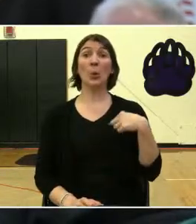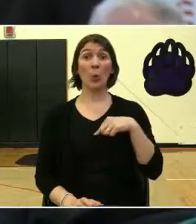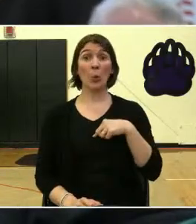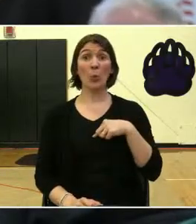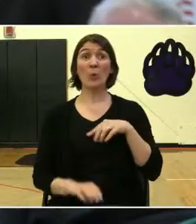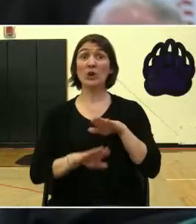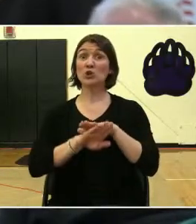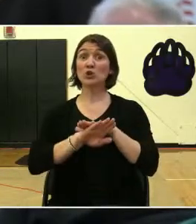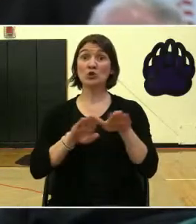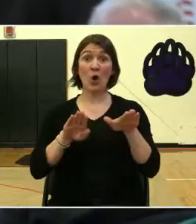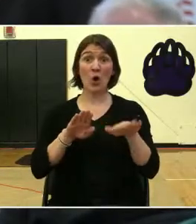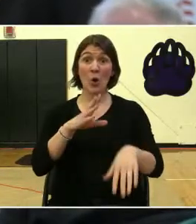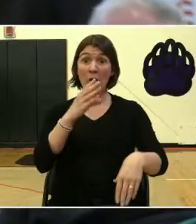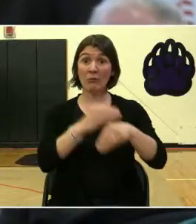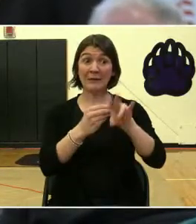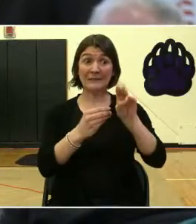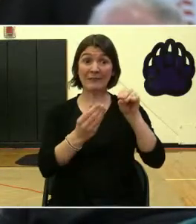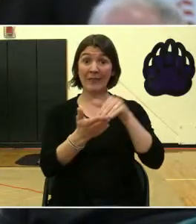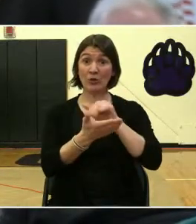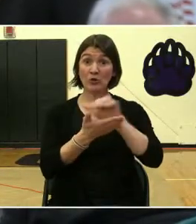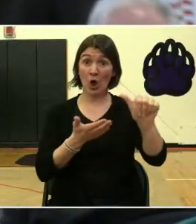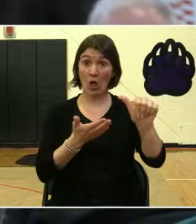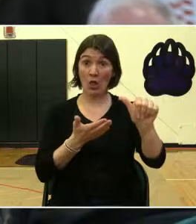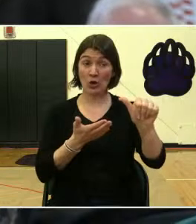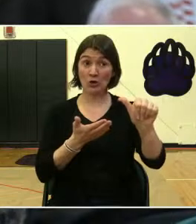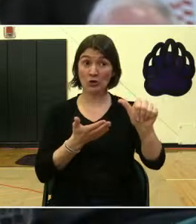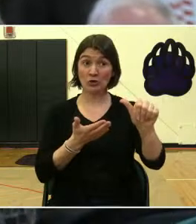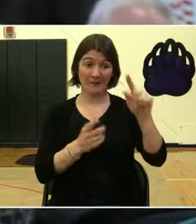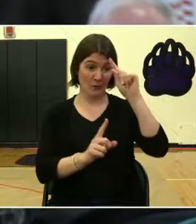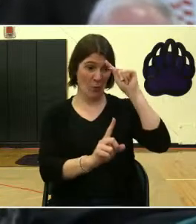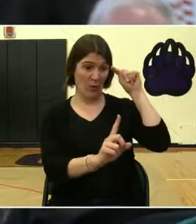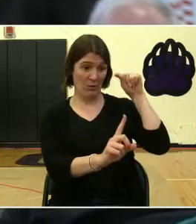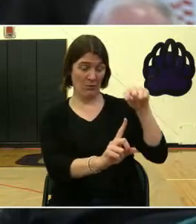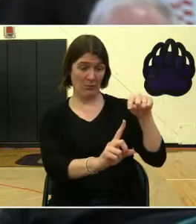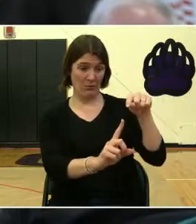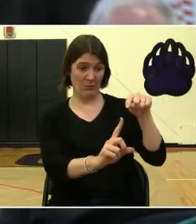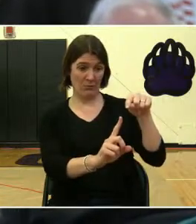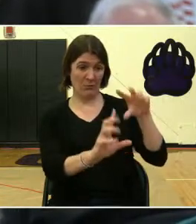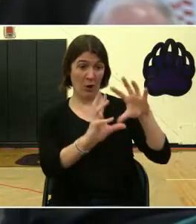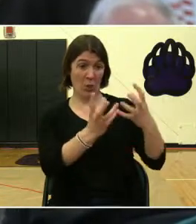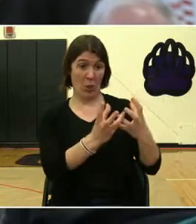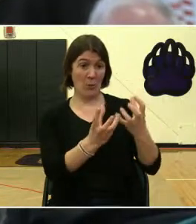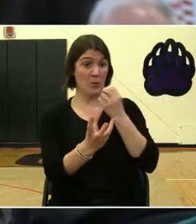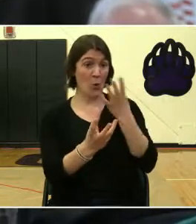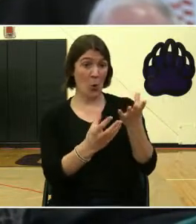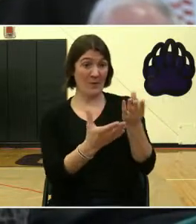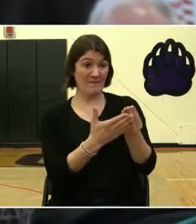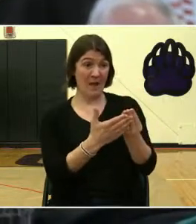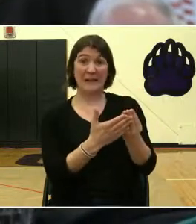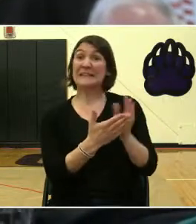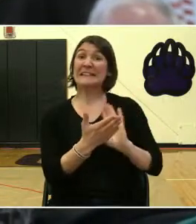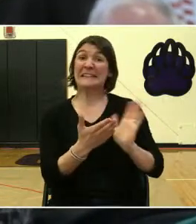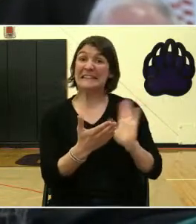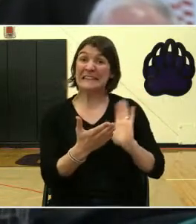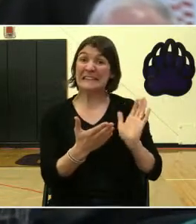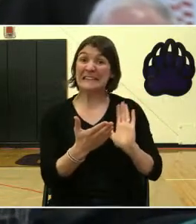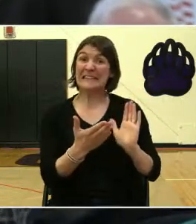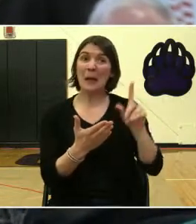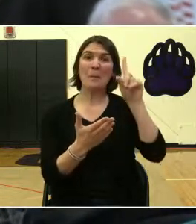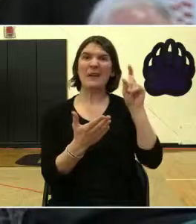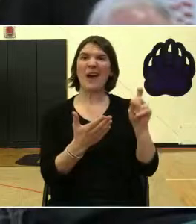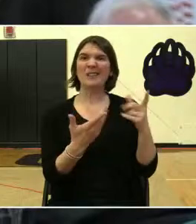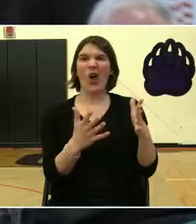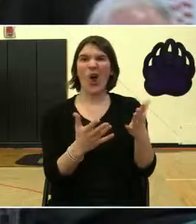not allocate an extra $70,000 to the um global warming fund because it's so